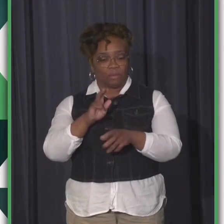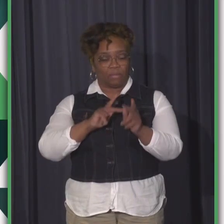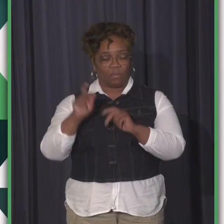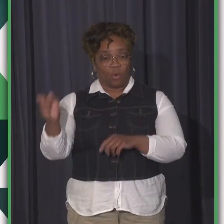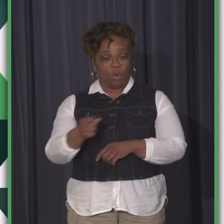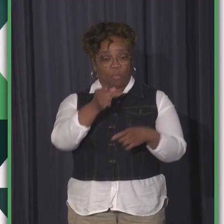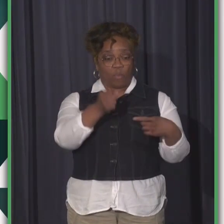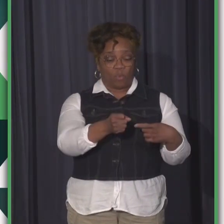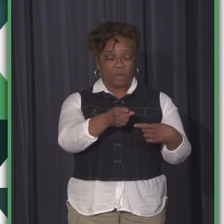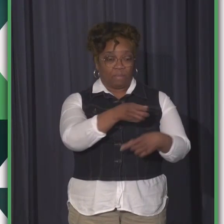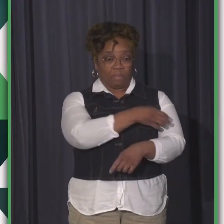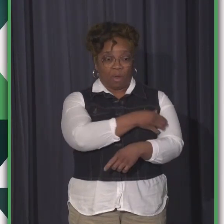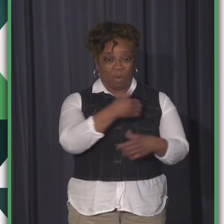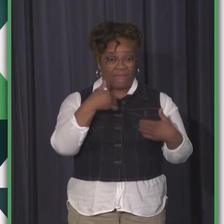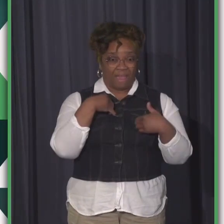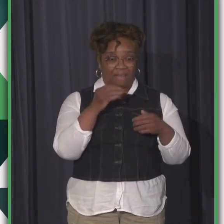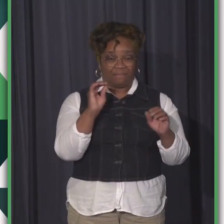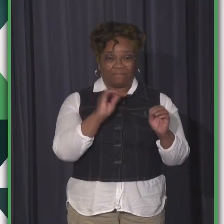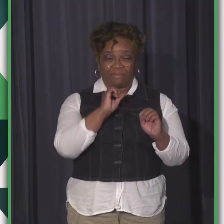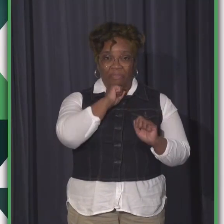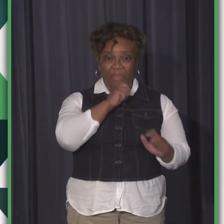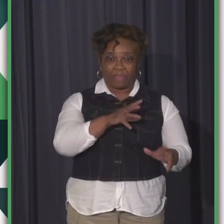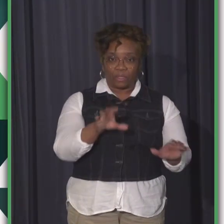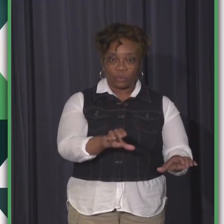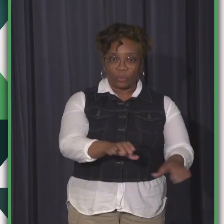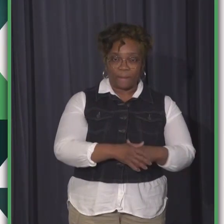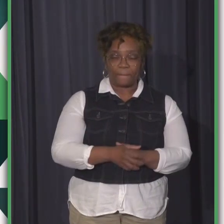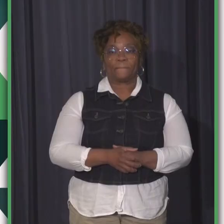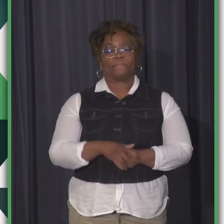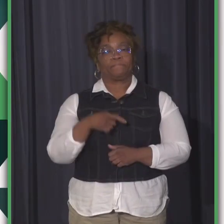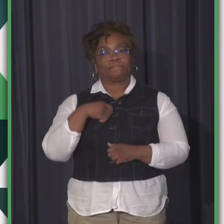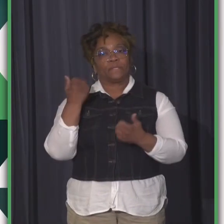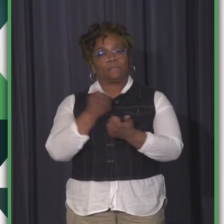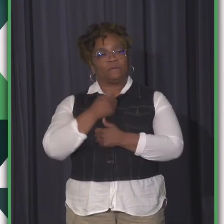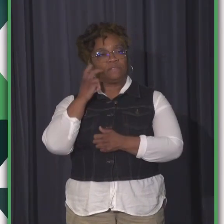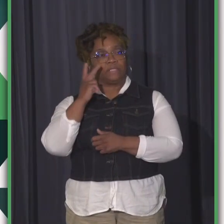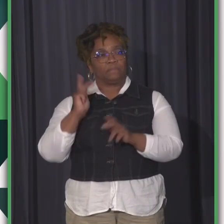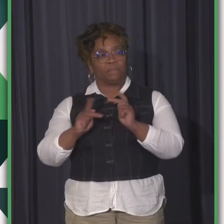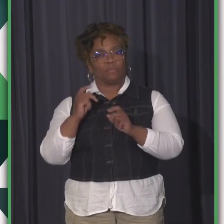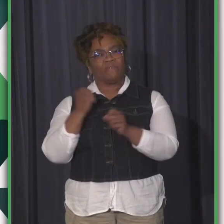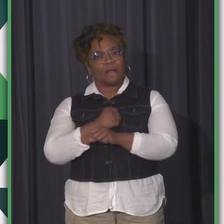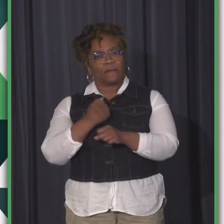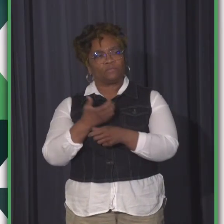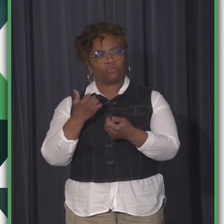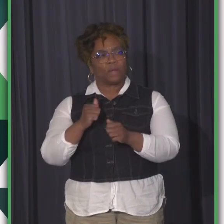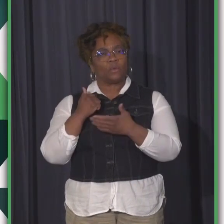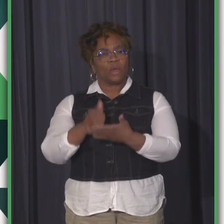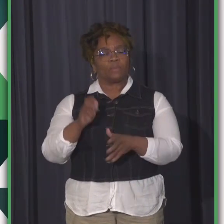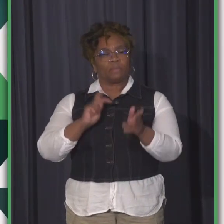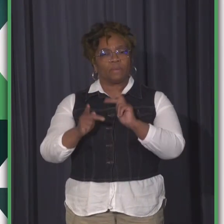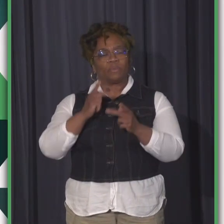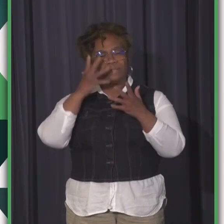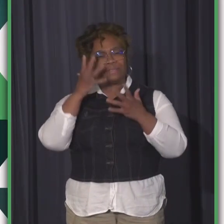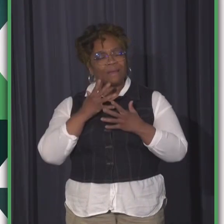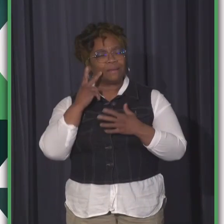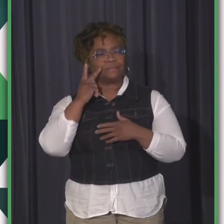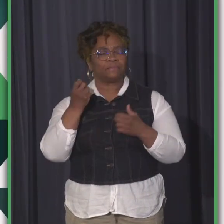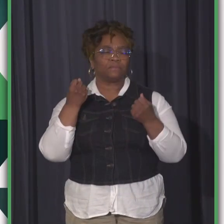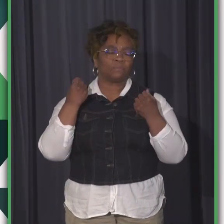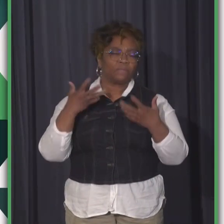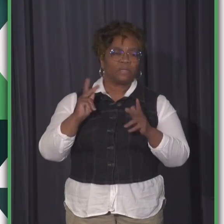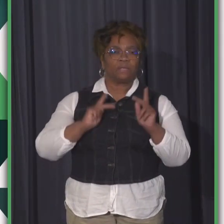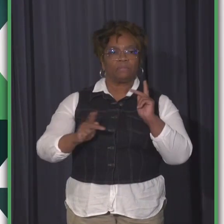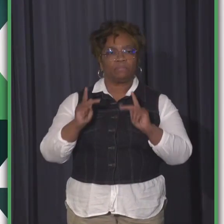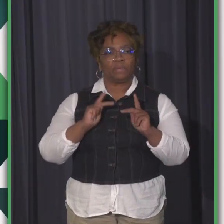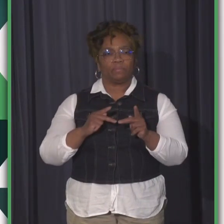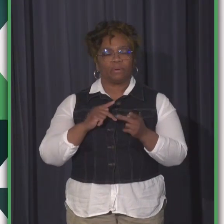and aren't doing a thing. My thing is, I love to see people actually fighting and trying to help the people. So sad to see so many people throwing